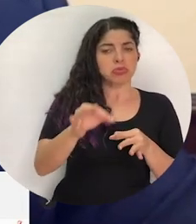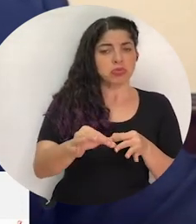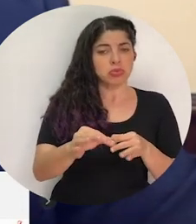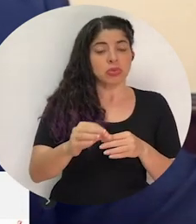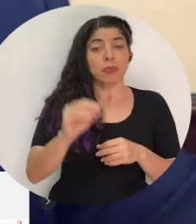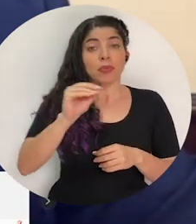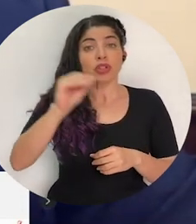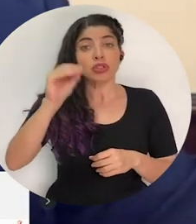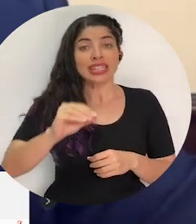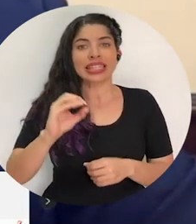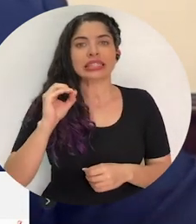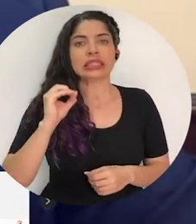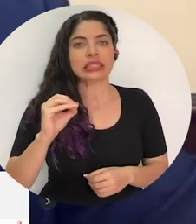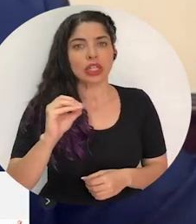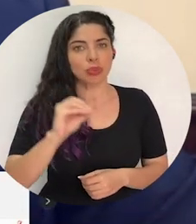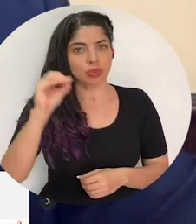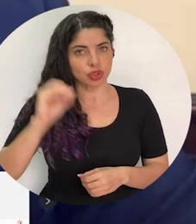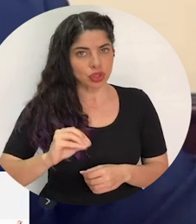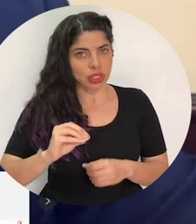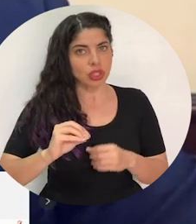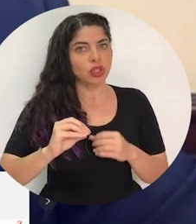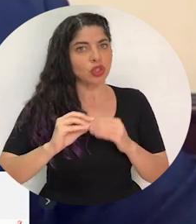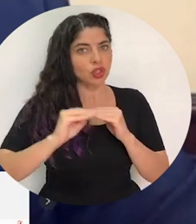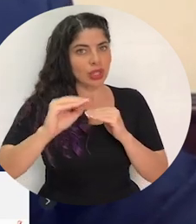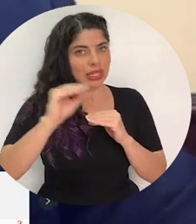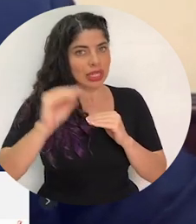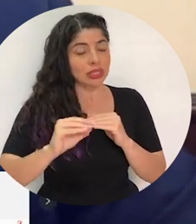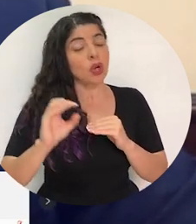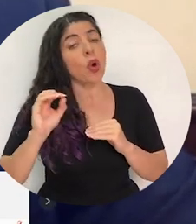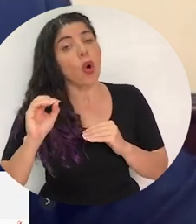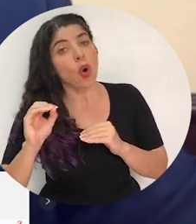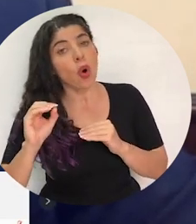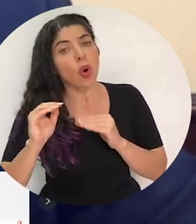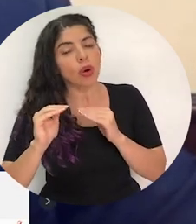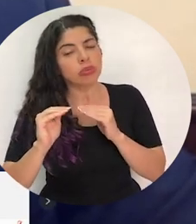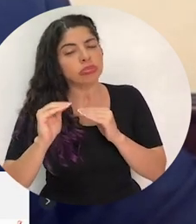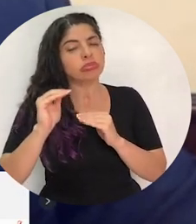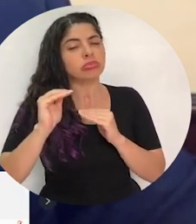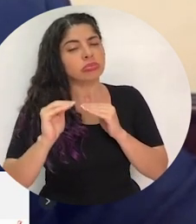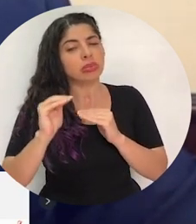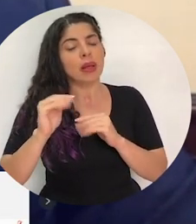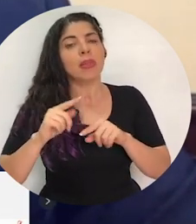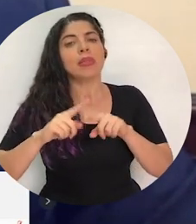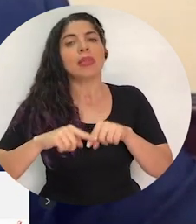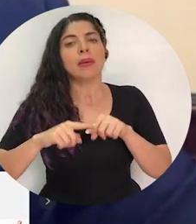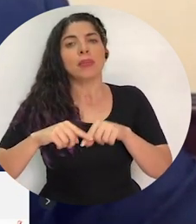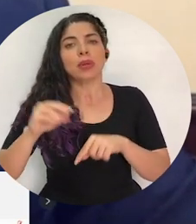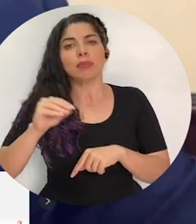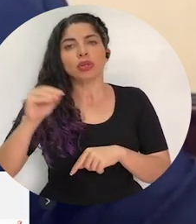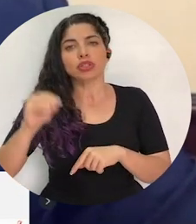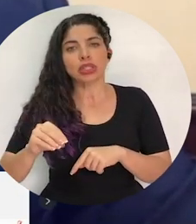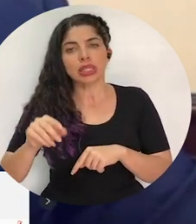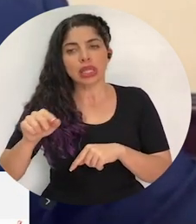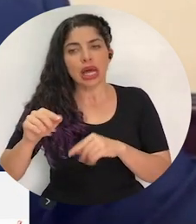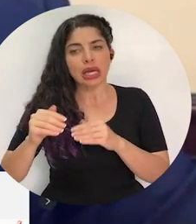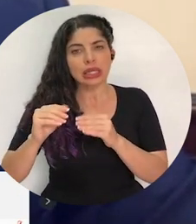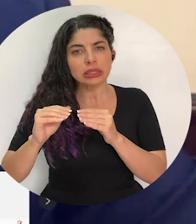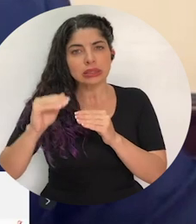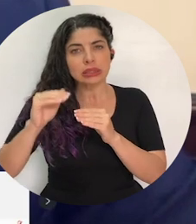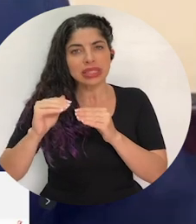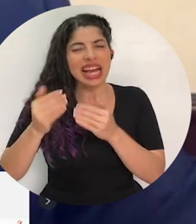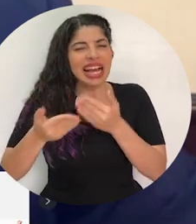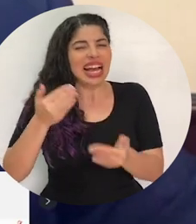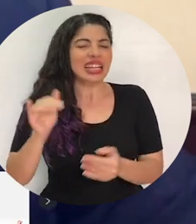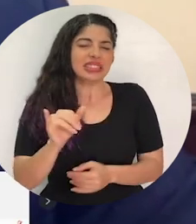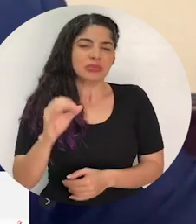of 0% interest rates or fixed at current prevailing rates, which are